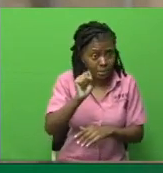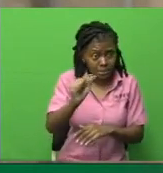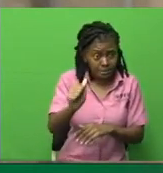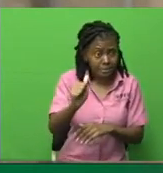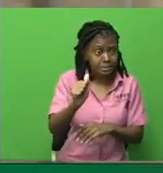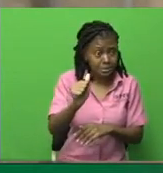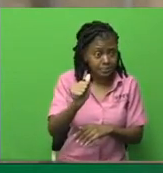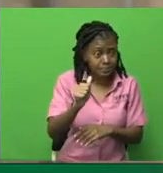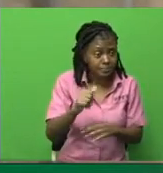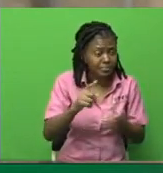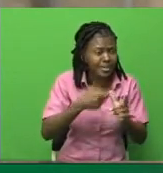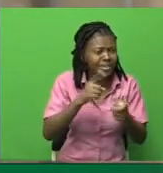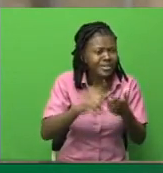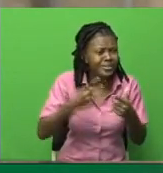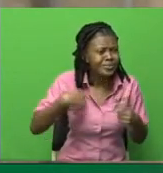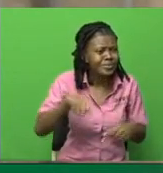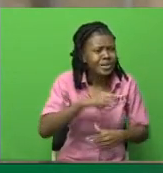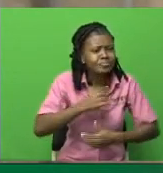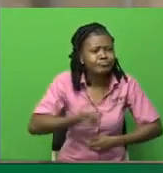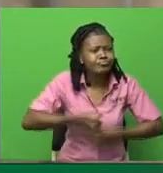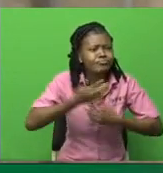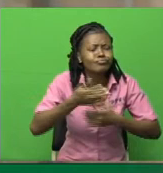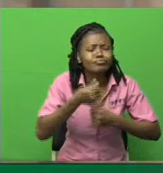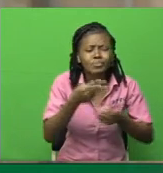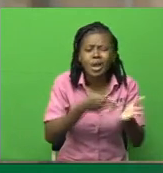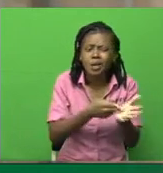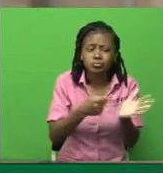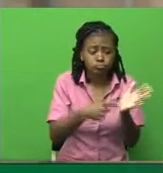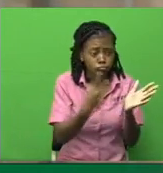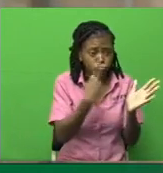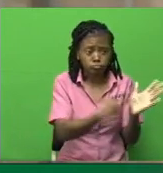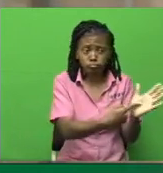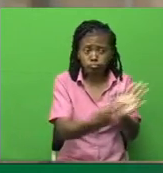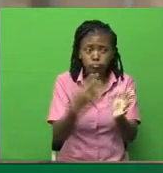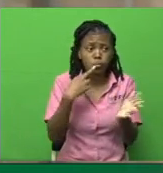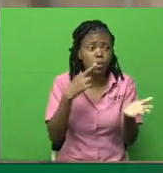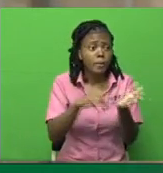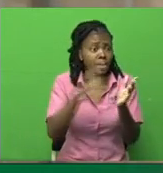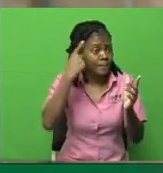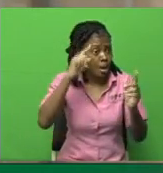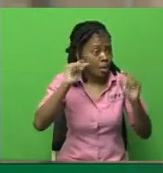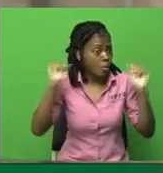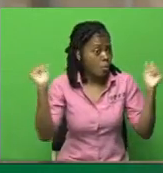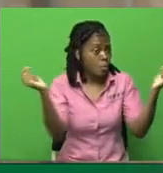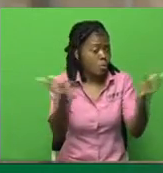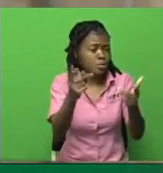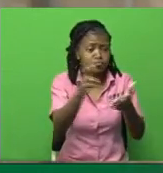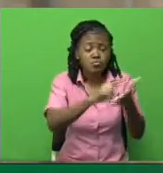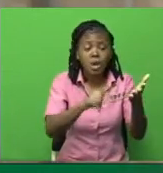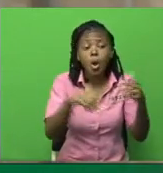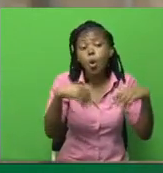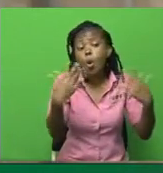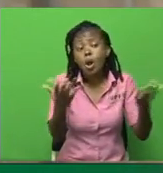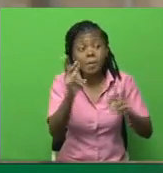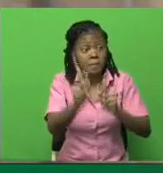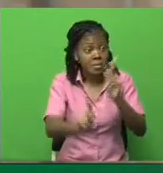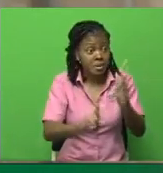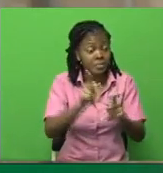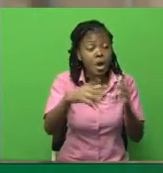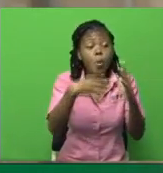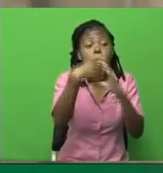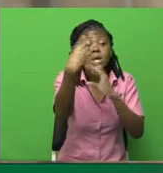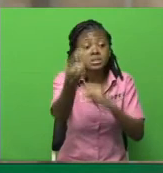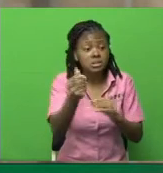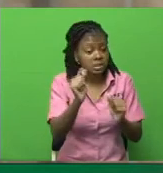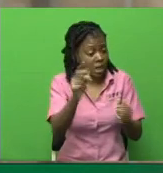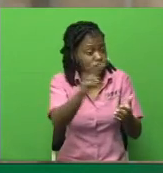Parliament for every single member to read and for every single citizen who might be interested in the operations of Wasa